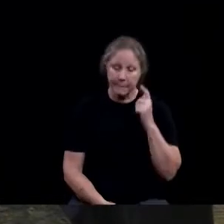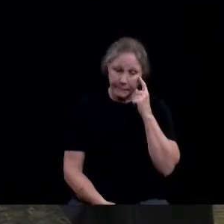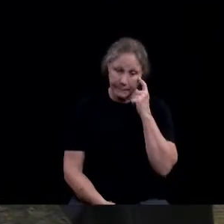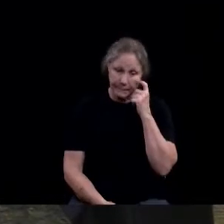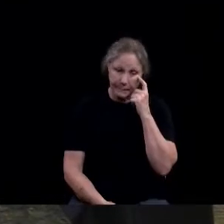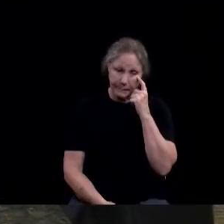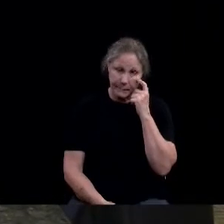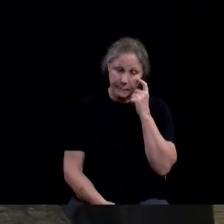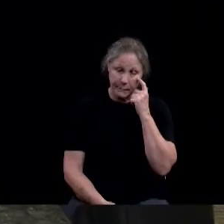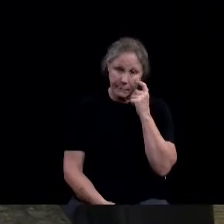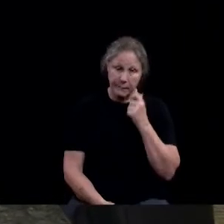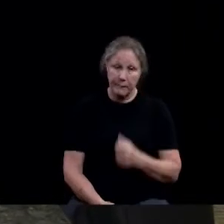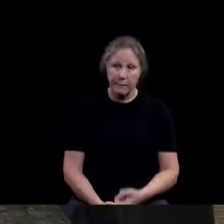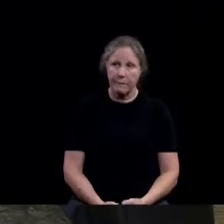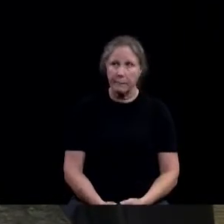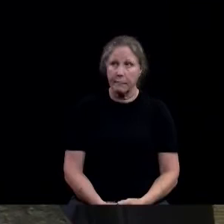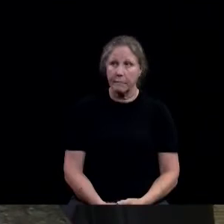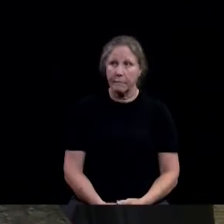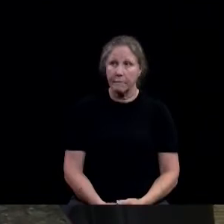All right.